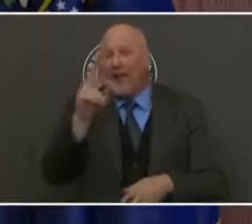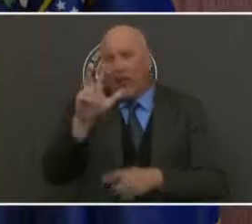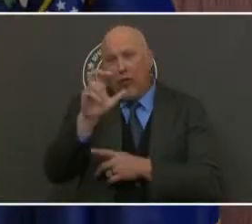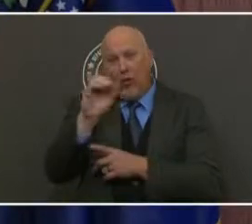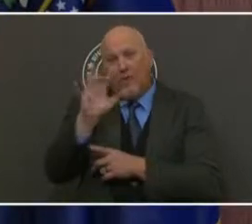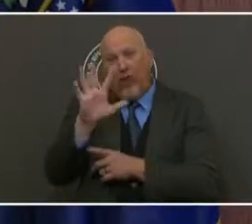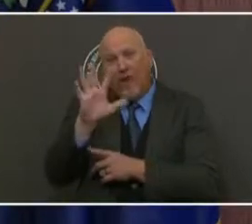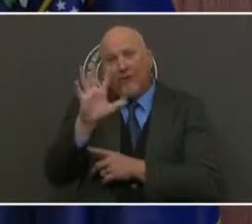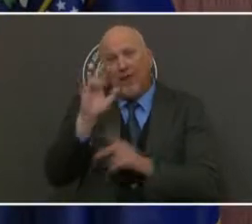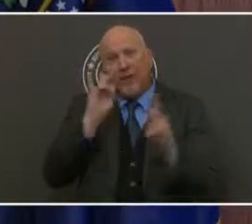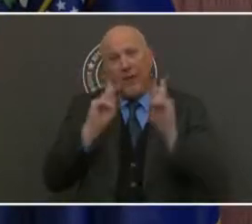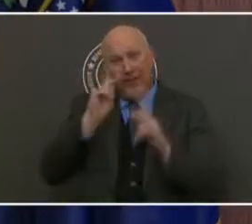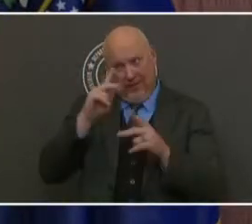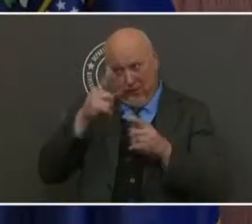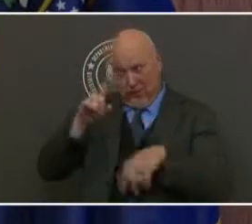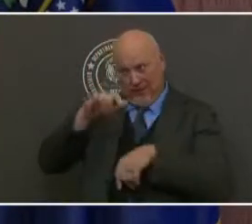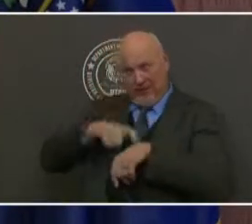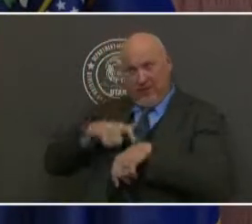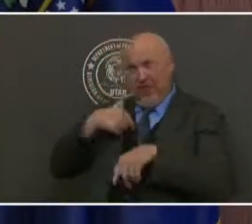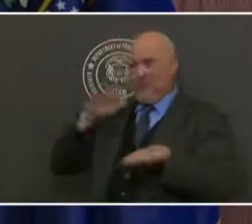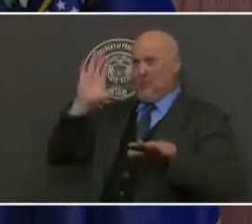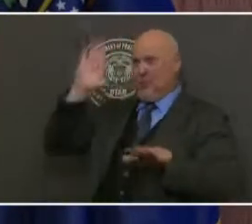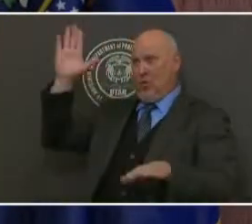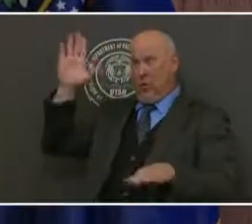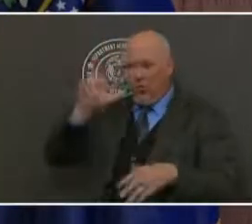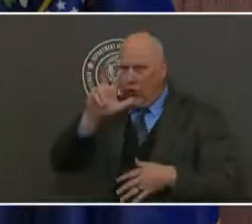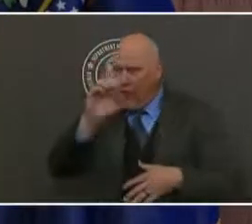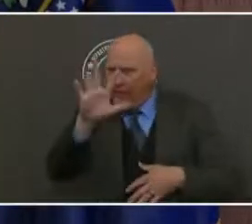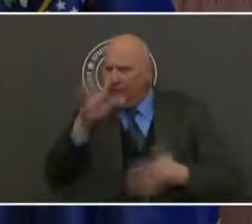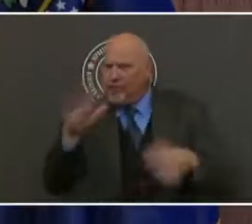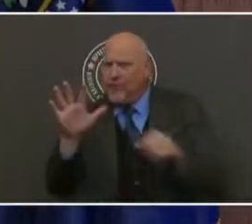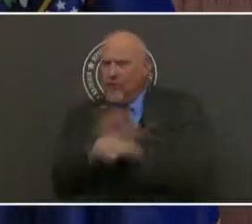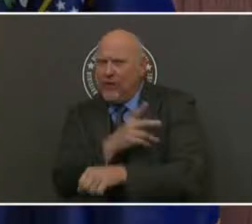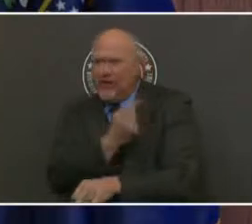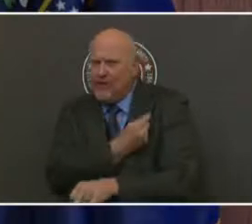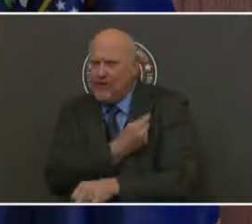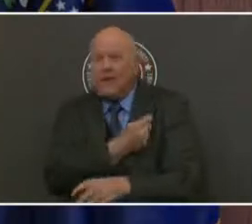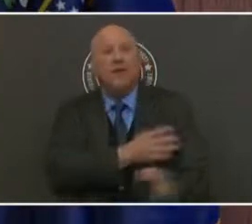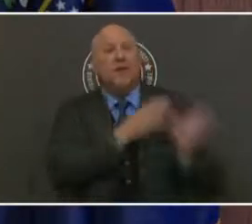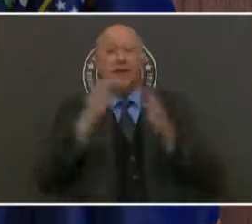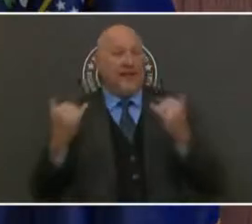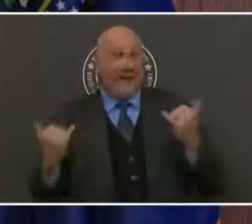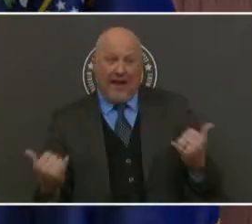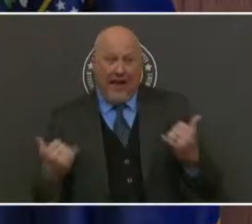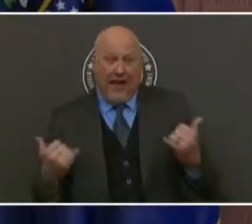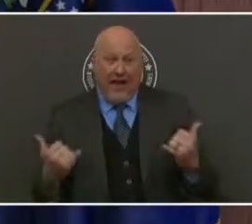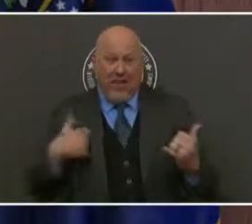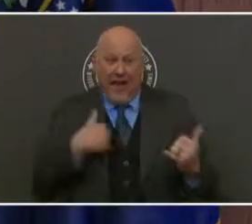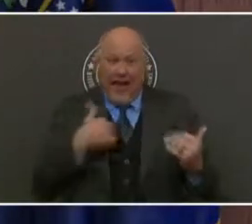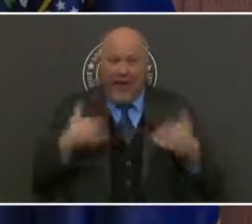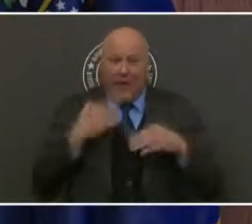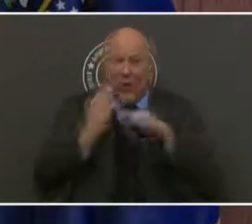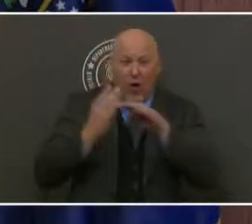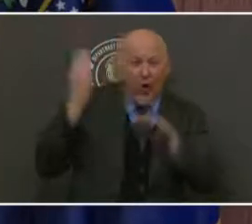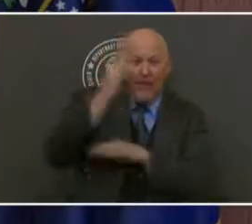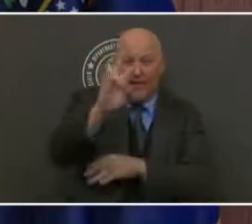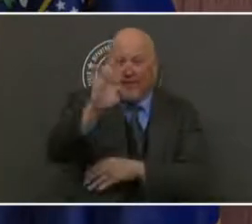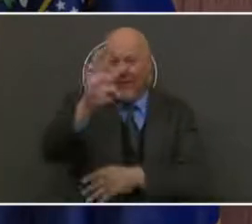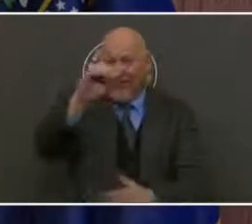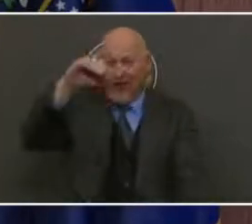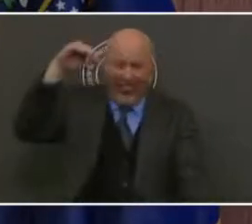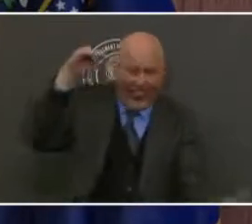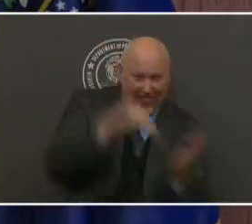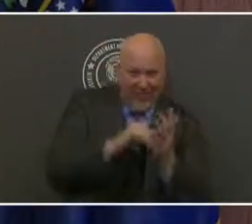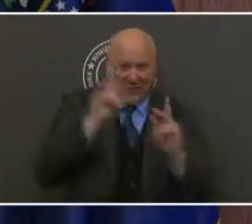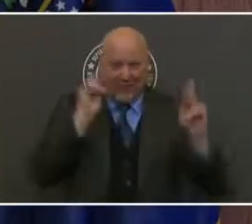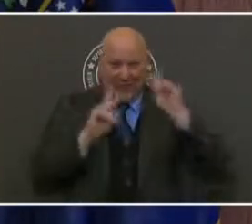741,819 Utahns that are fully vaccinated. I will just note that we have now administered over 1.8 million doses total, first and